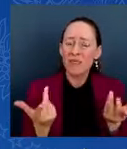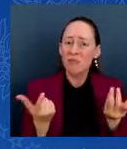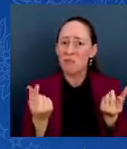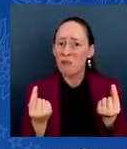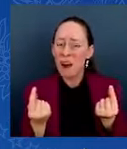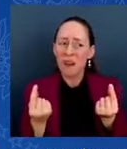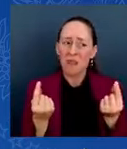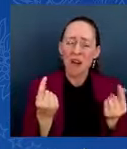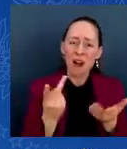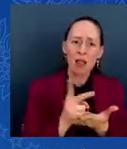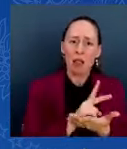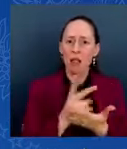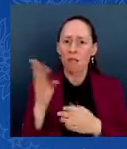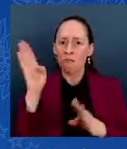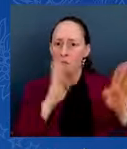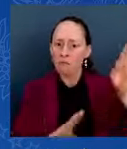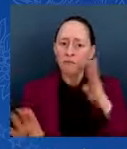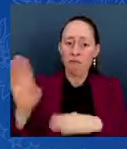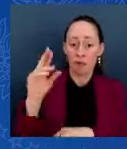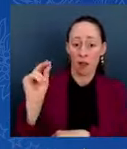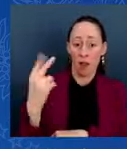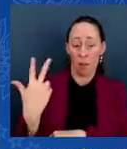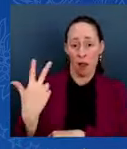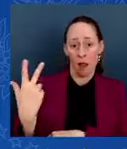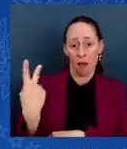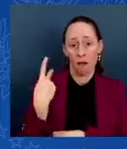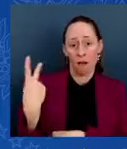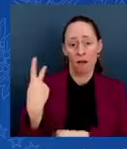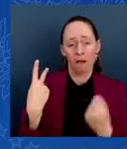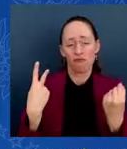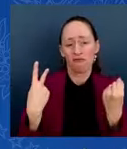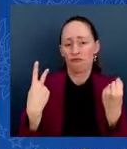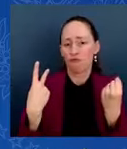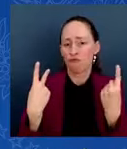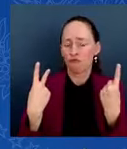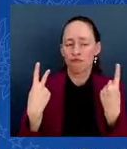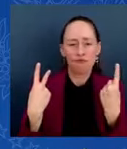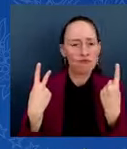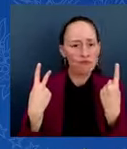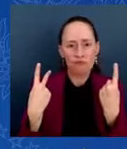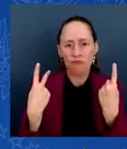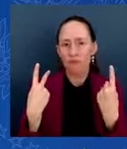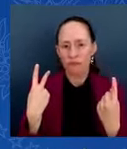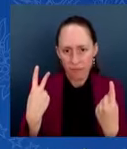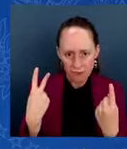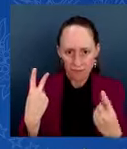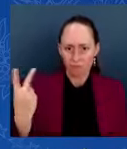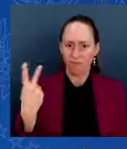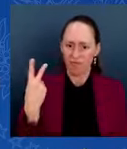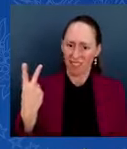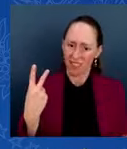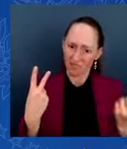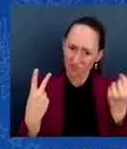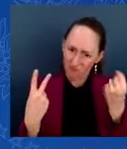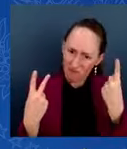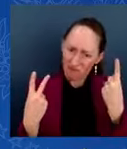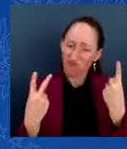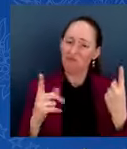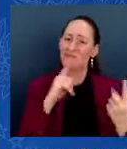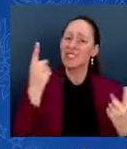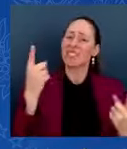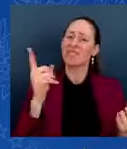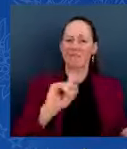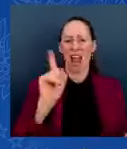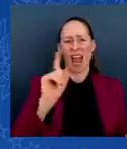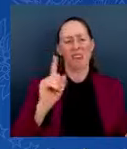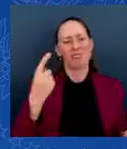it. We know it isn't just about health care. It's about your dignity. No, it's about your dignity. It's